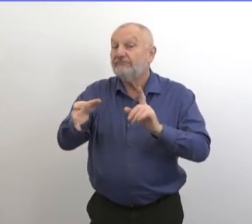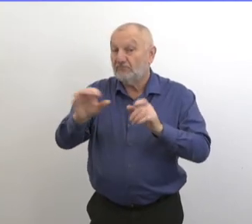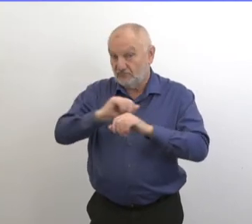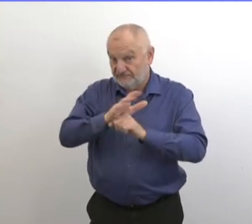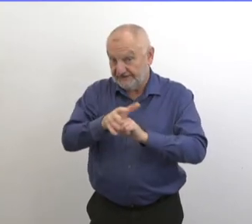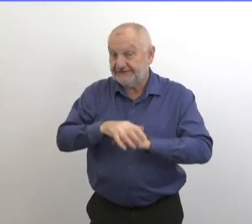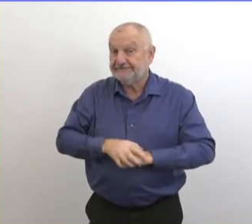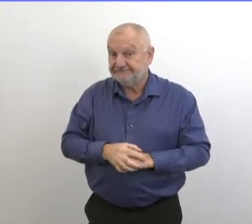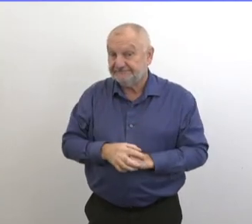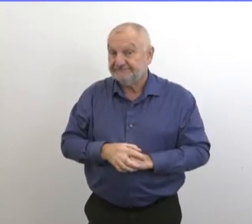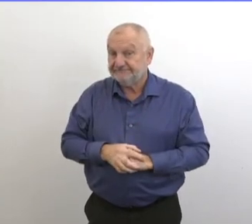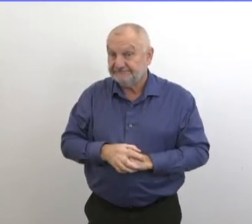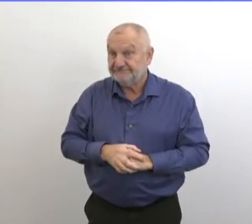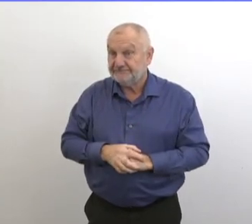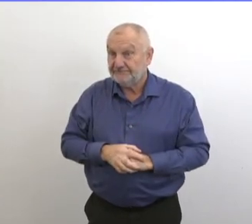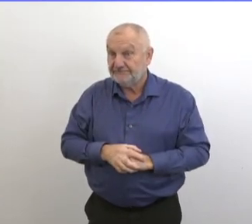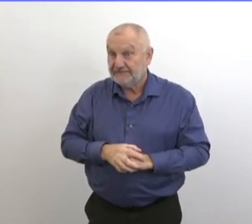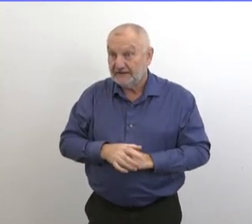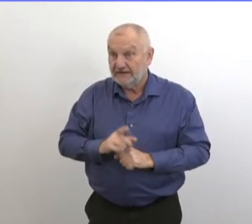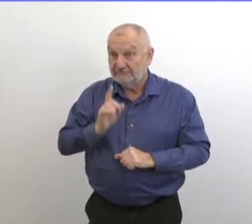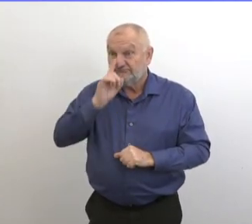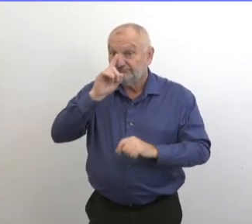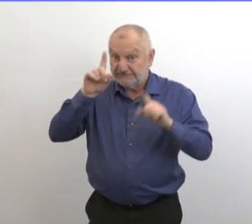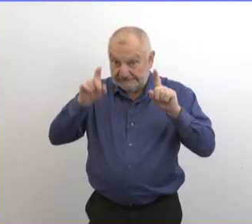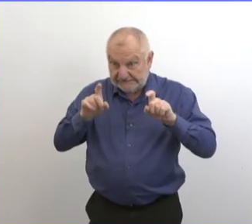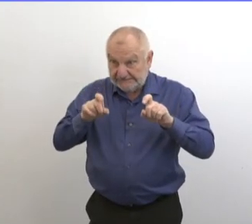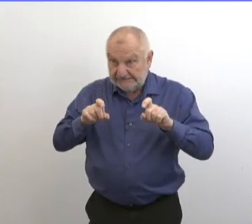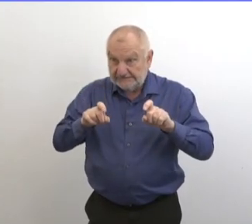have tested positive.